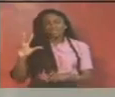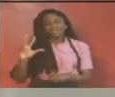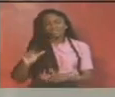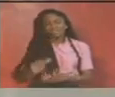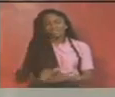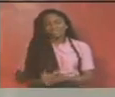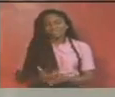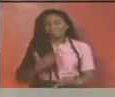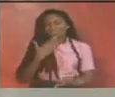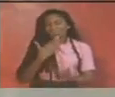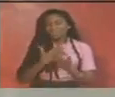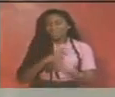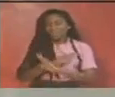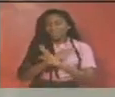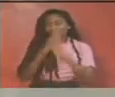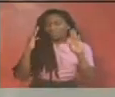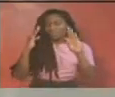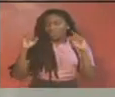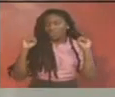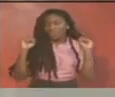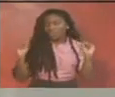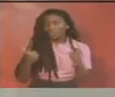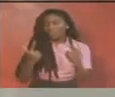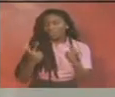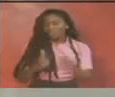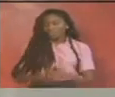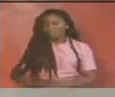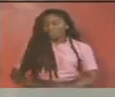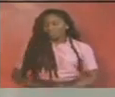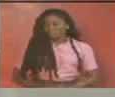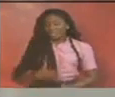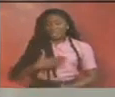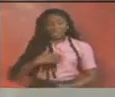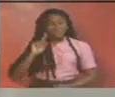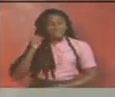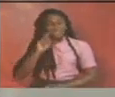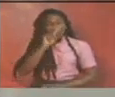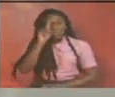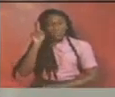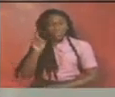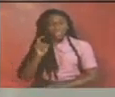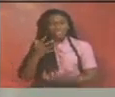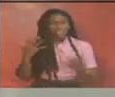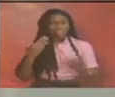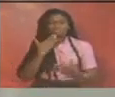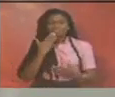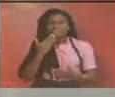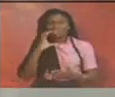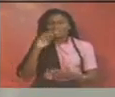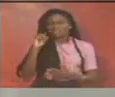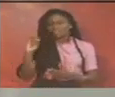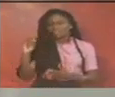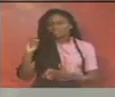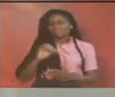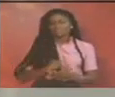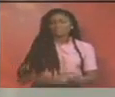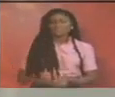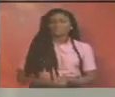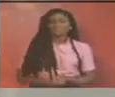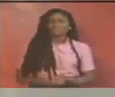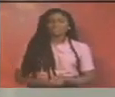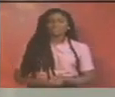Hi, good morning, everyone. Rashad Khan, Guardian Media Limited. Okay, so my first question is to the Chief Medical Officer.